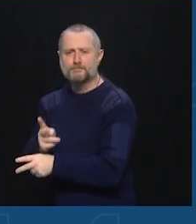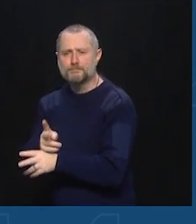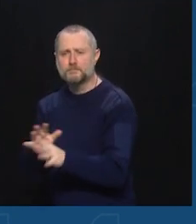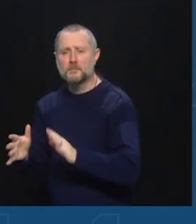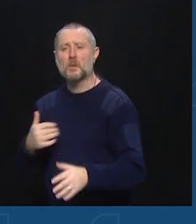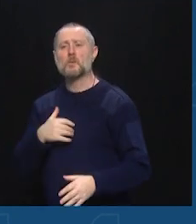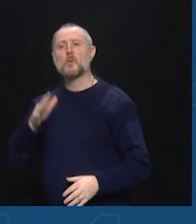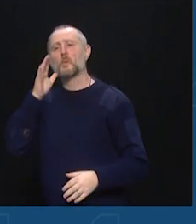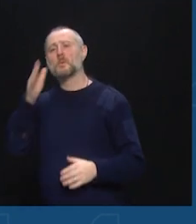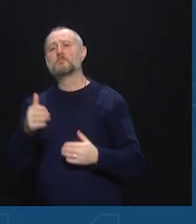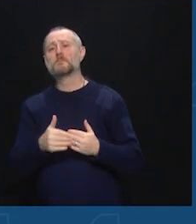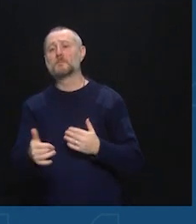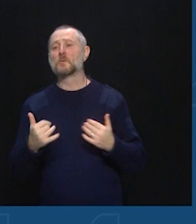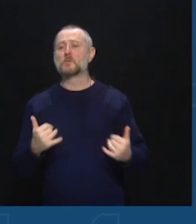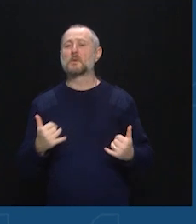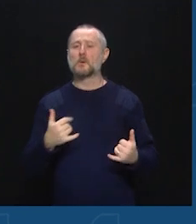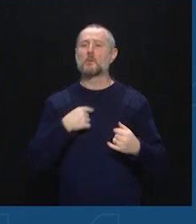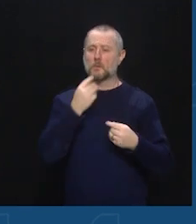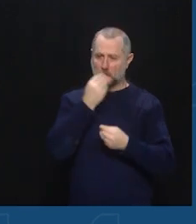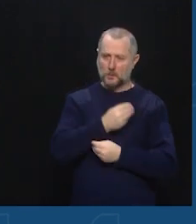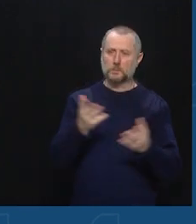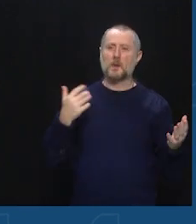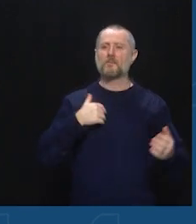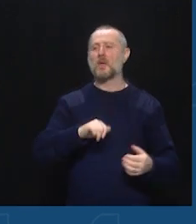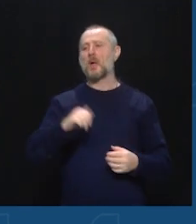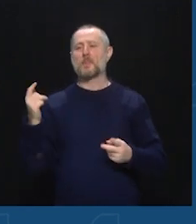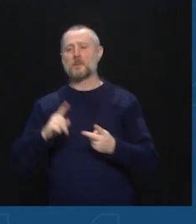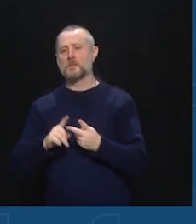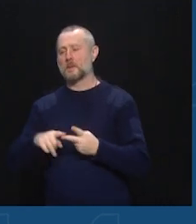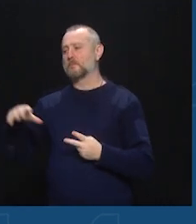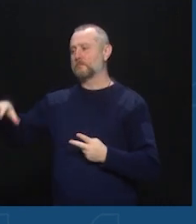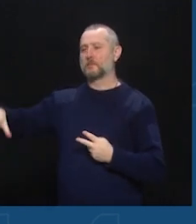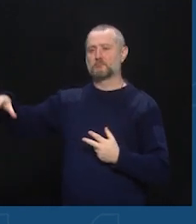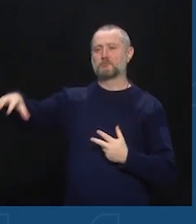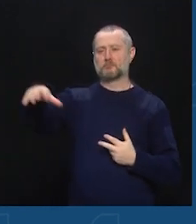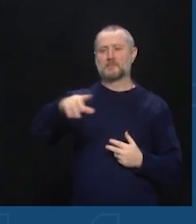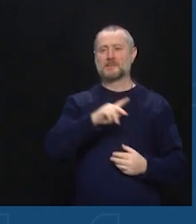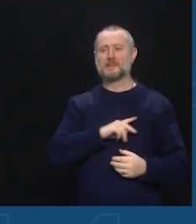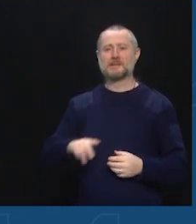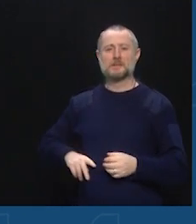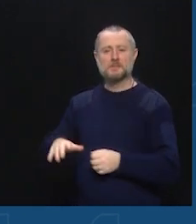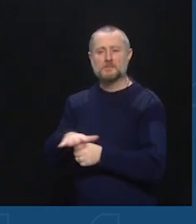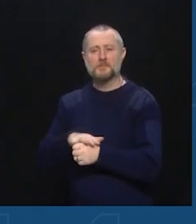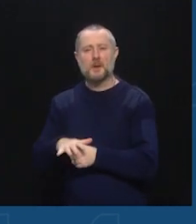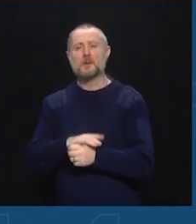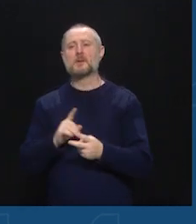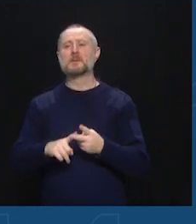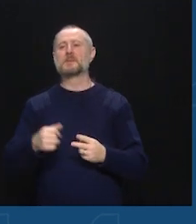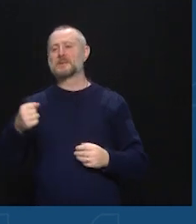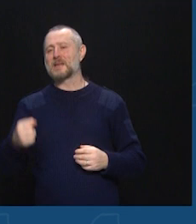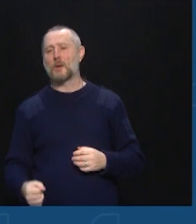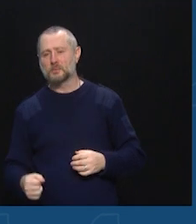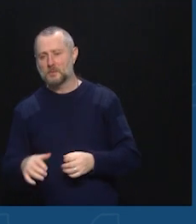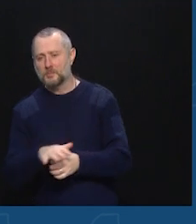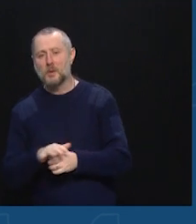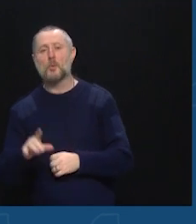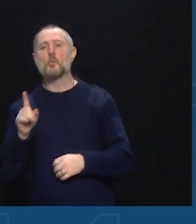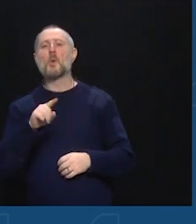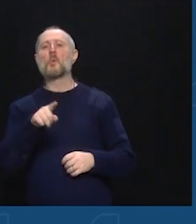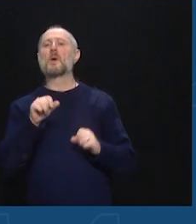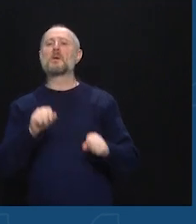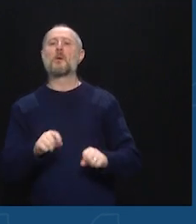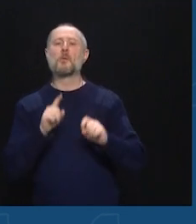additional options throughout the county, both in the Kingston area as well as the southern part of the county, warm places